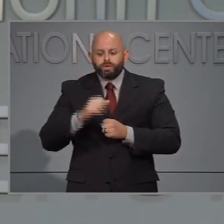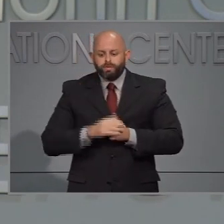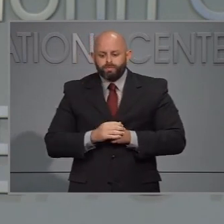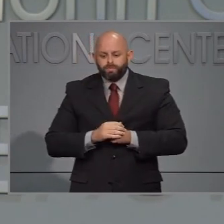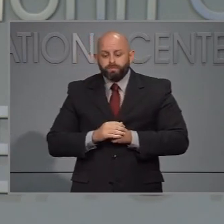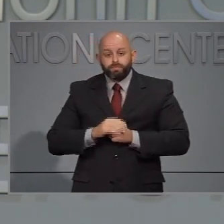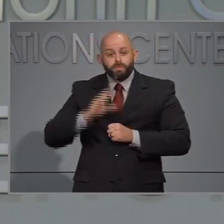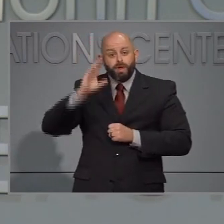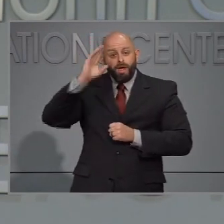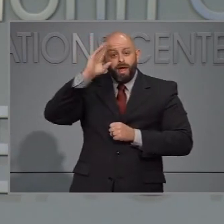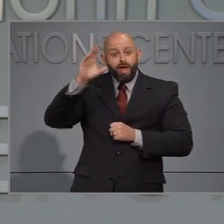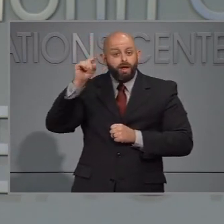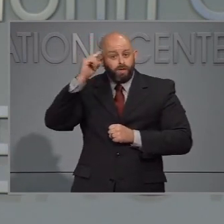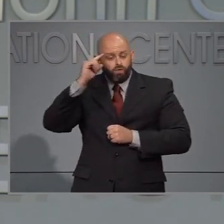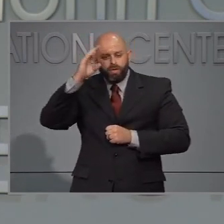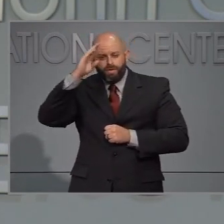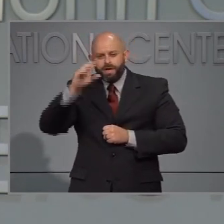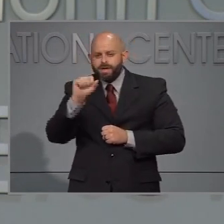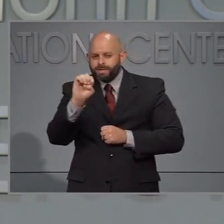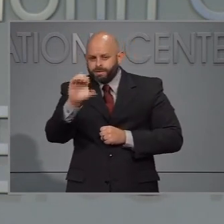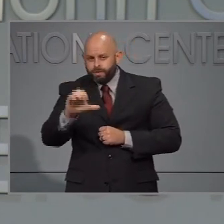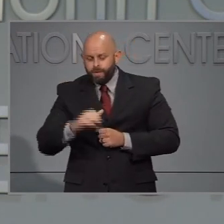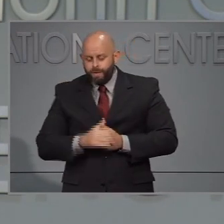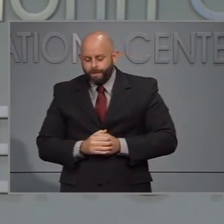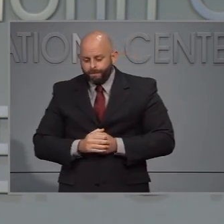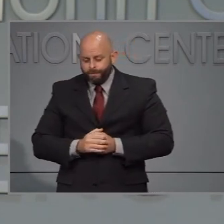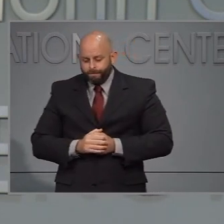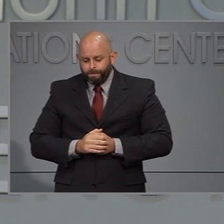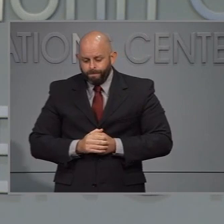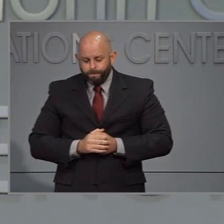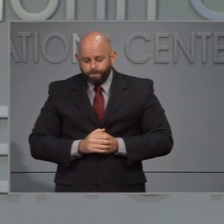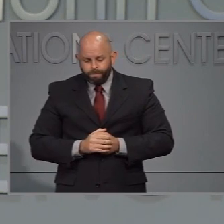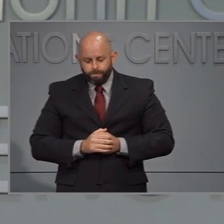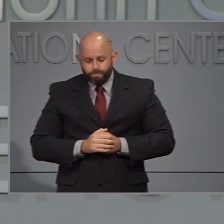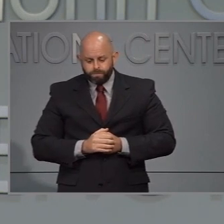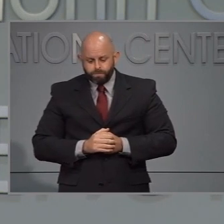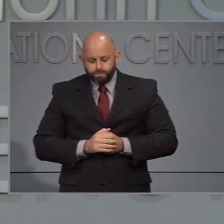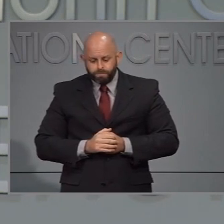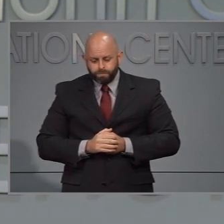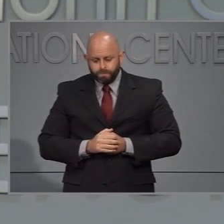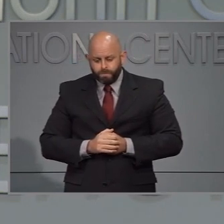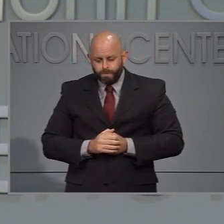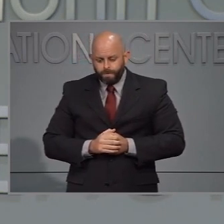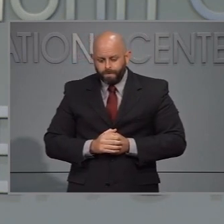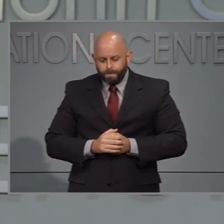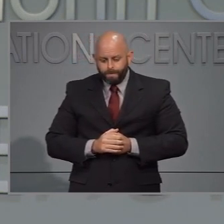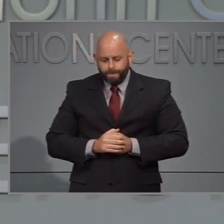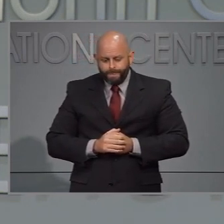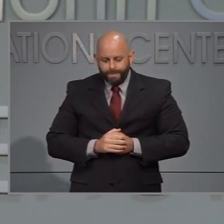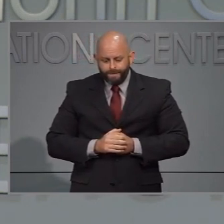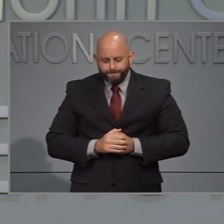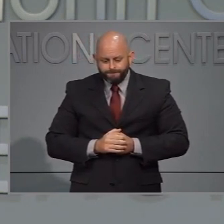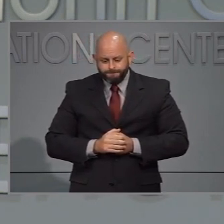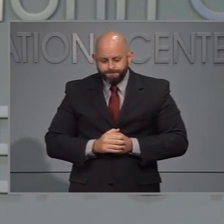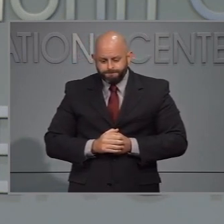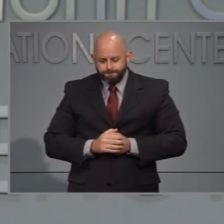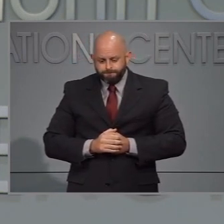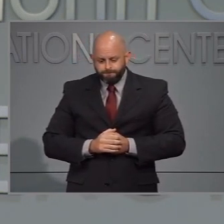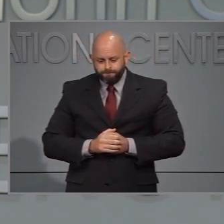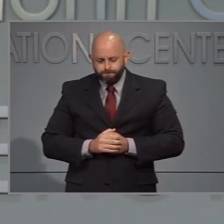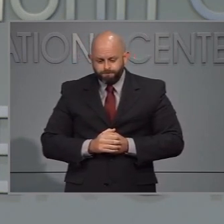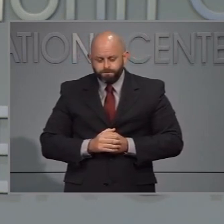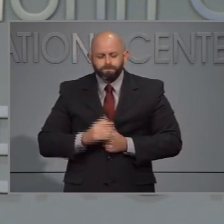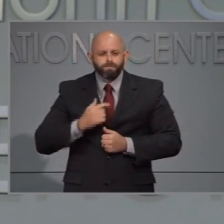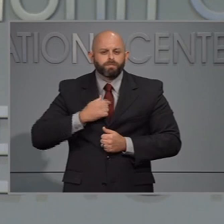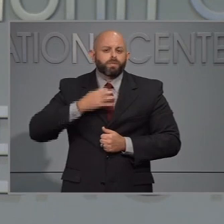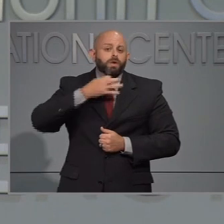Hi, Secretary. I'm curious about in last week's